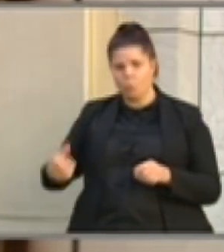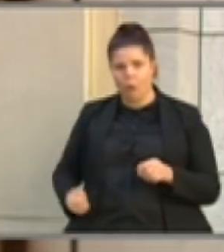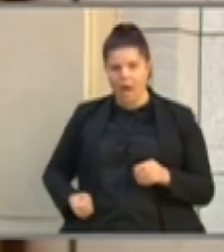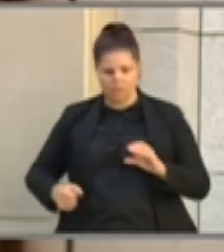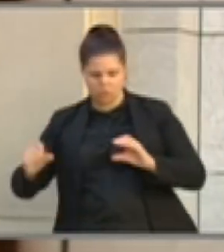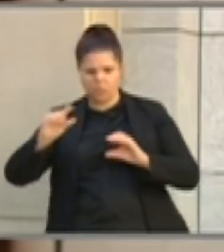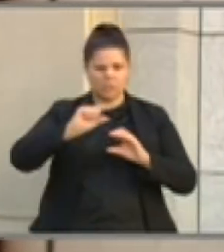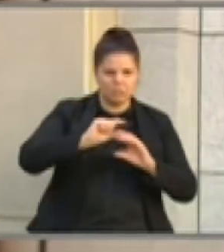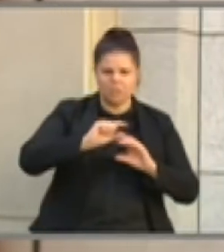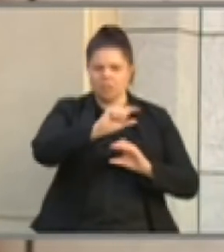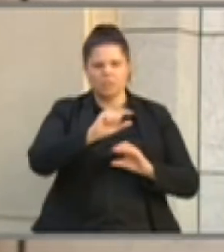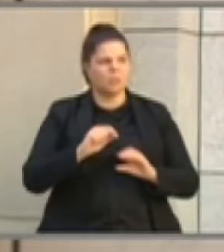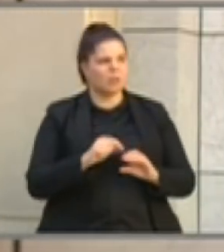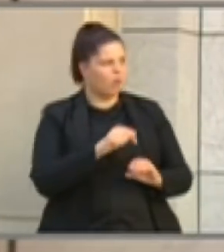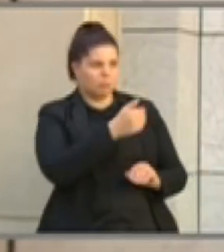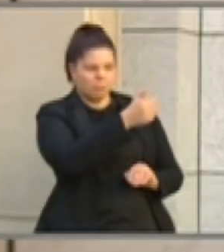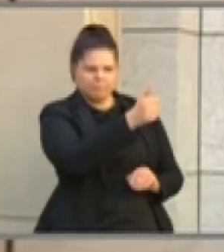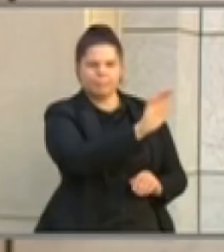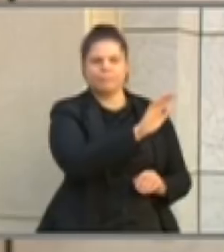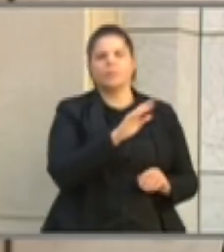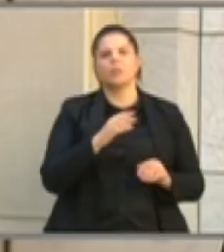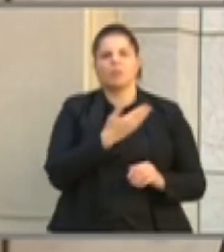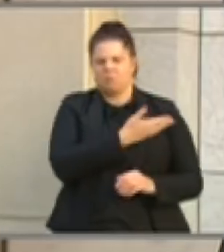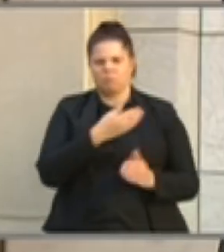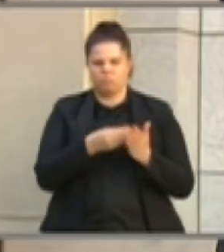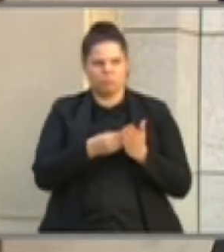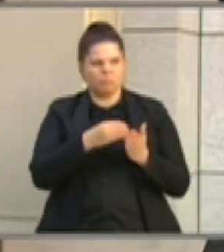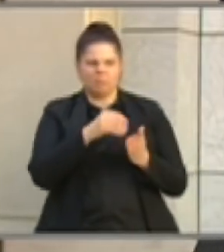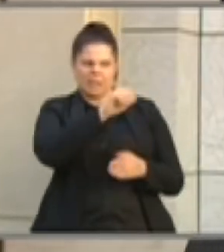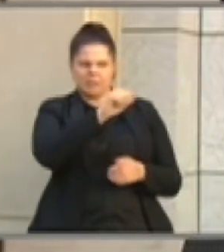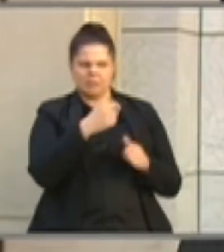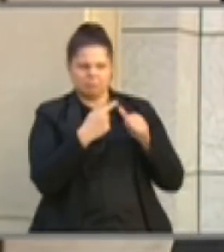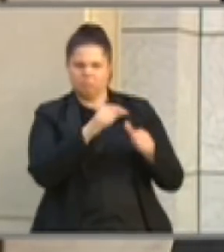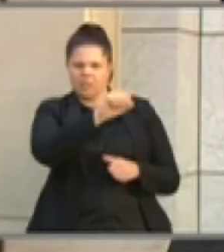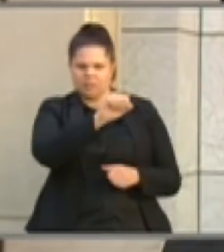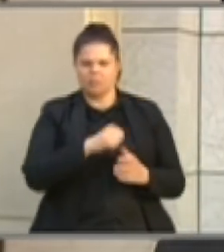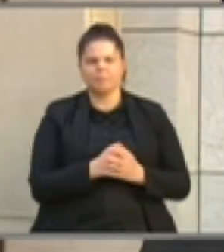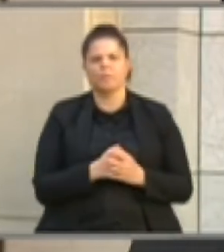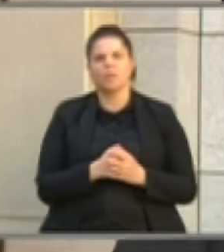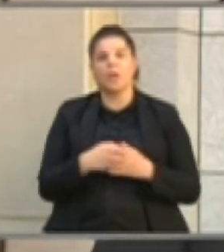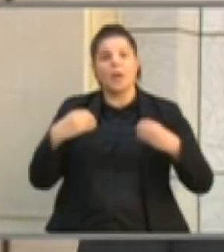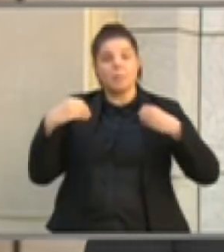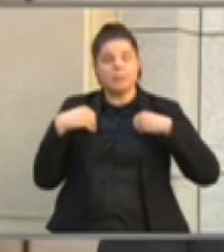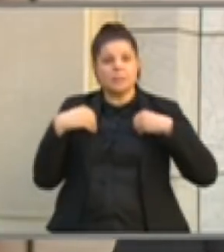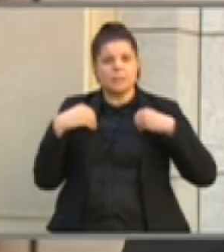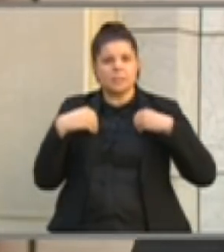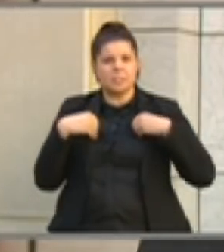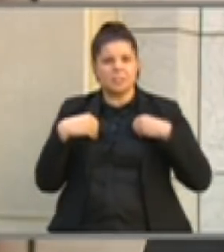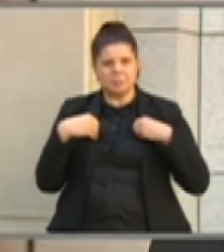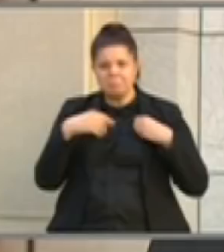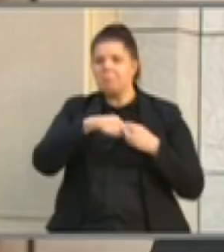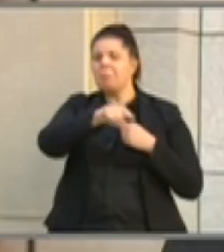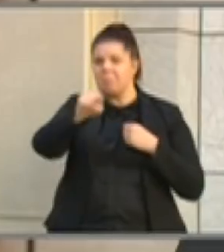Good point, and Josh will add to this, I'm sure. Yes is the short answer to that question. I mean, there will be businesses that